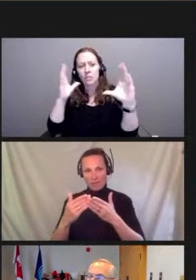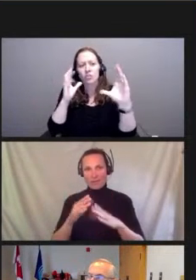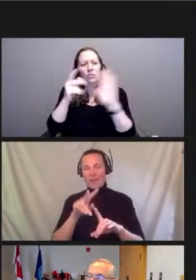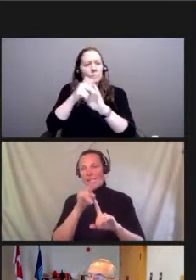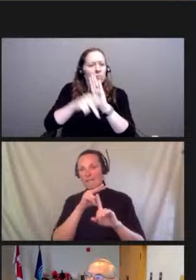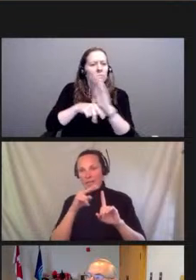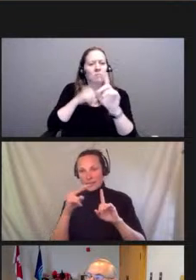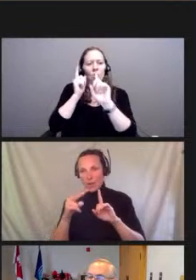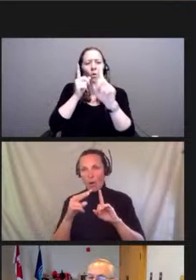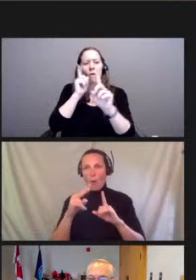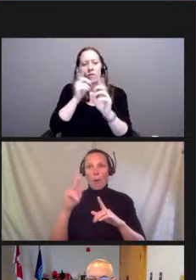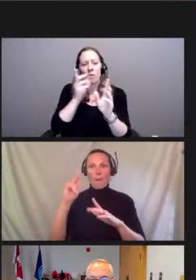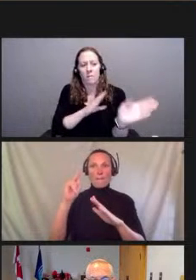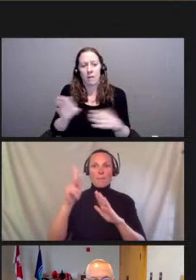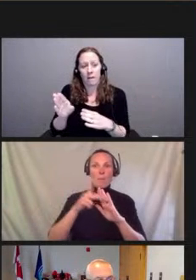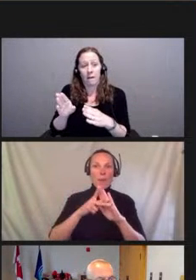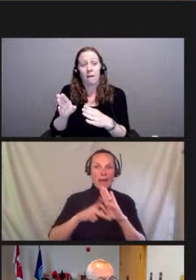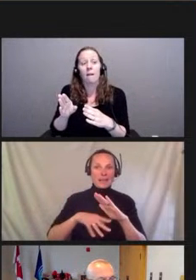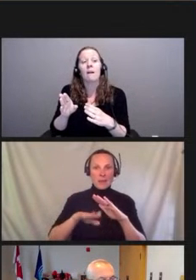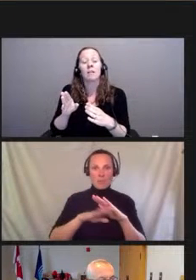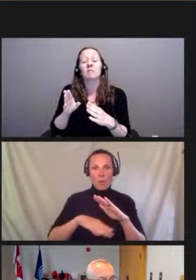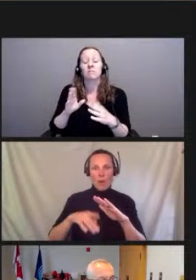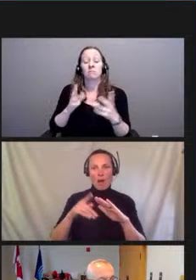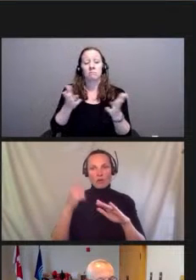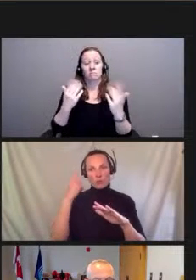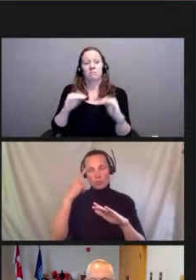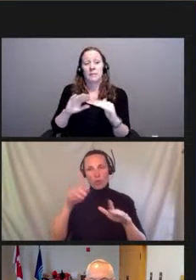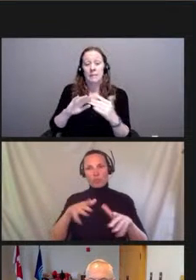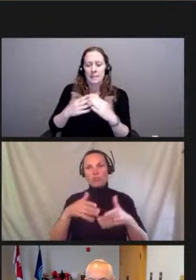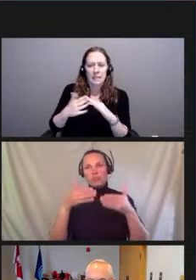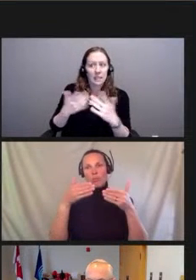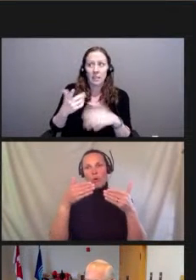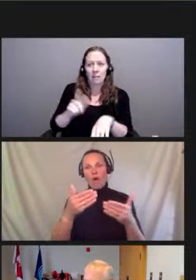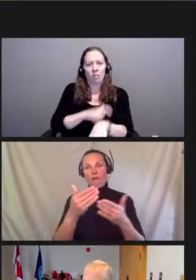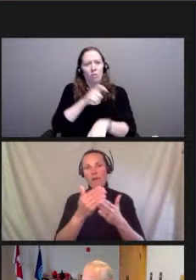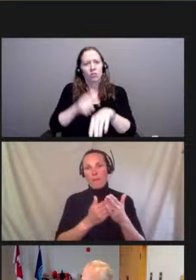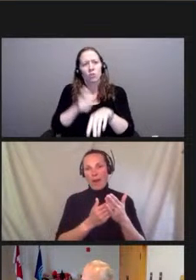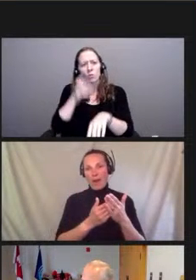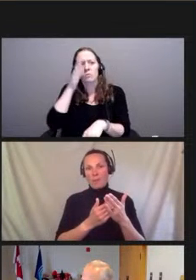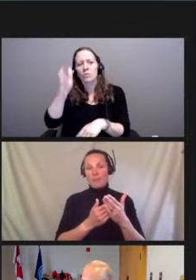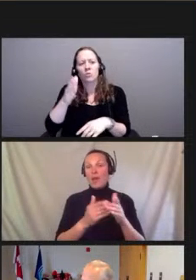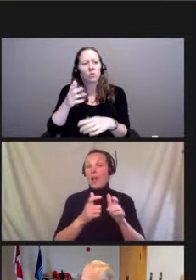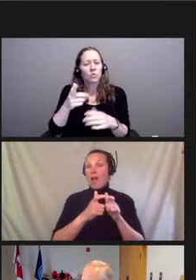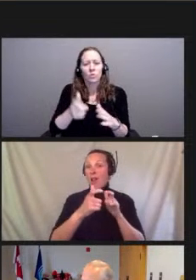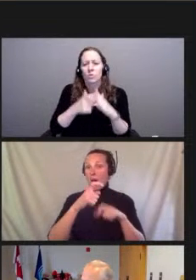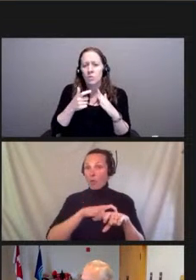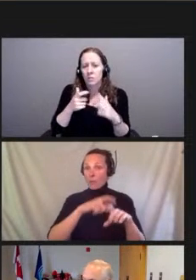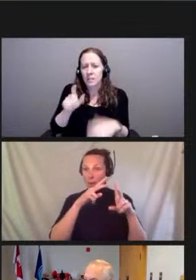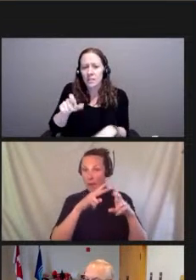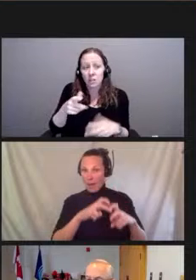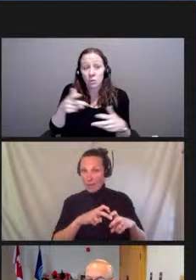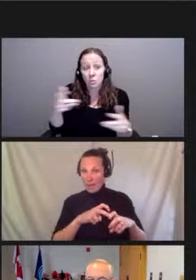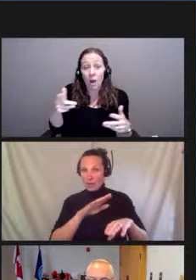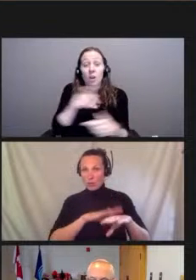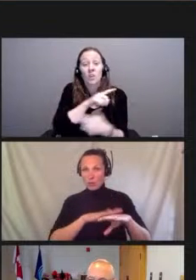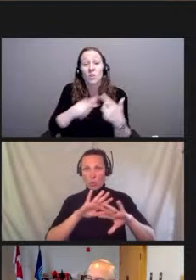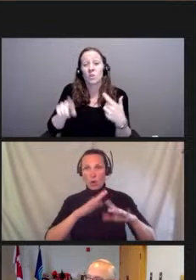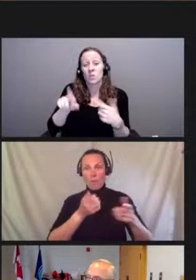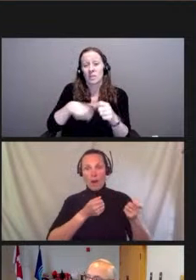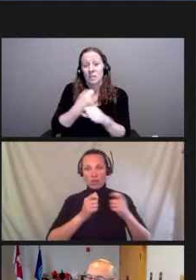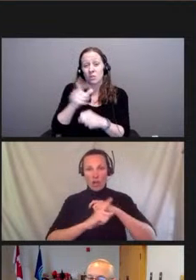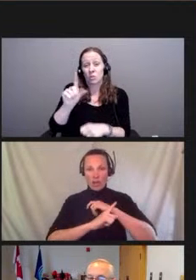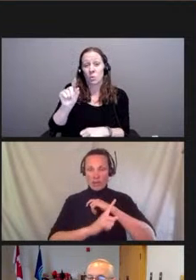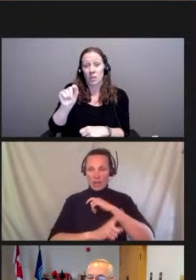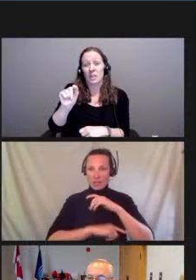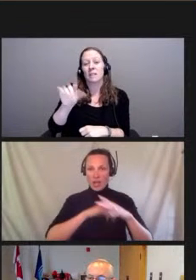plan, an analysis of the city's long-term waste management needs, including waste projections through 2052, a